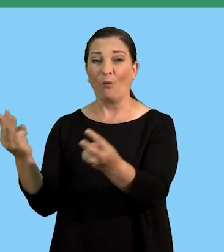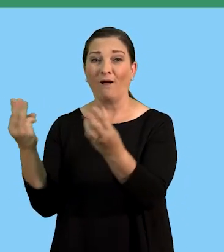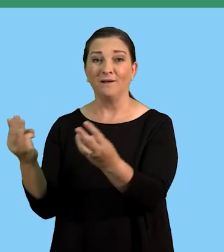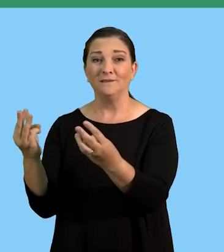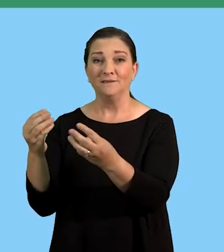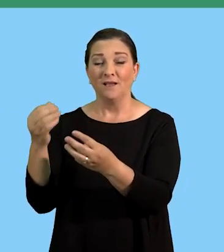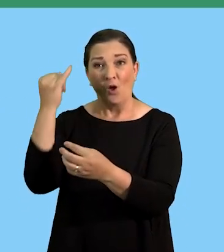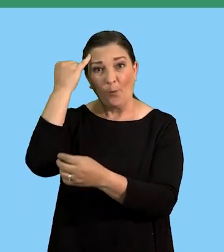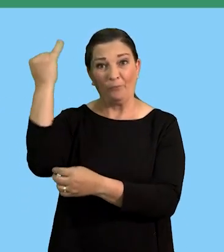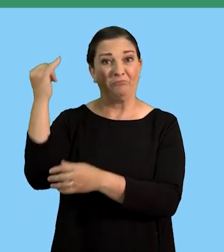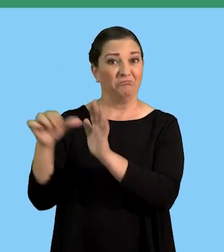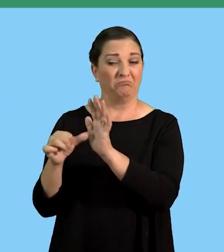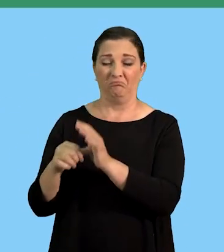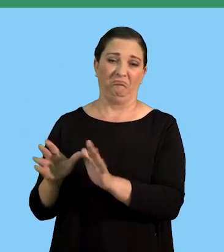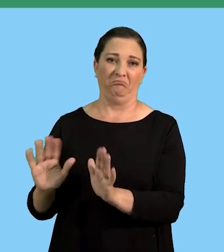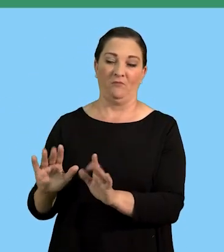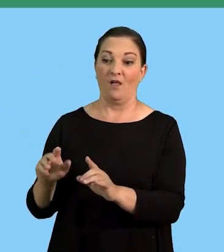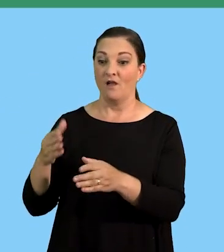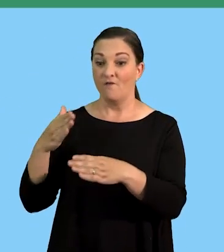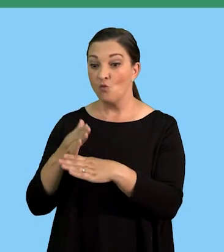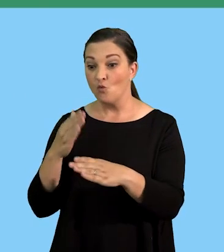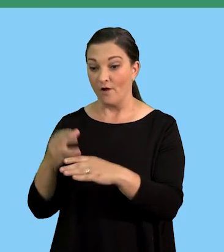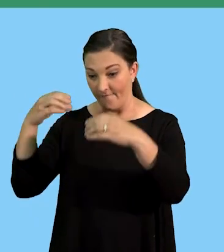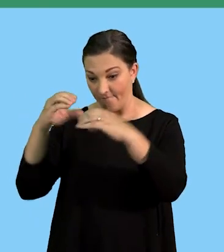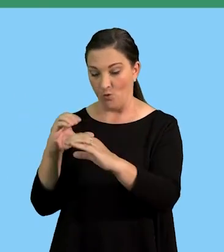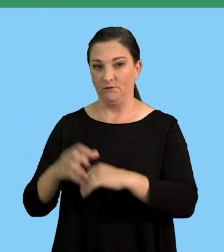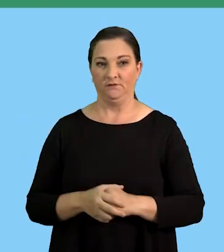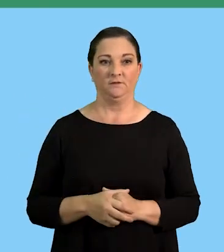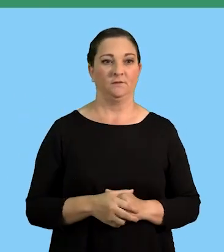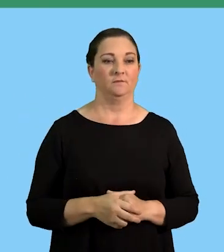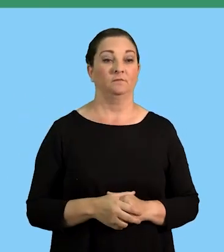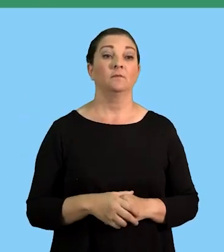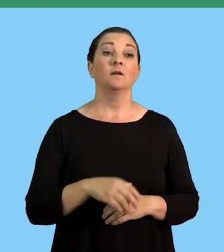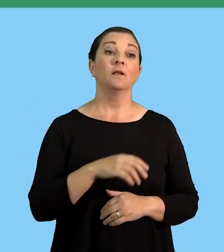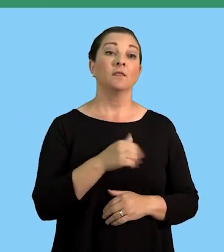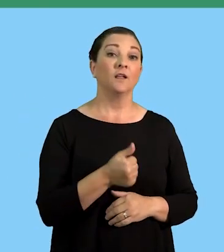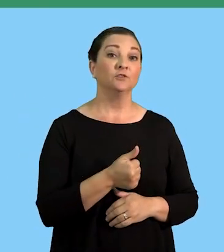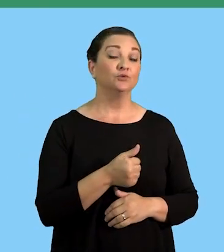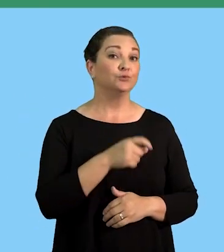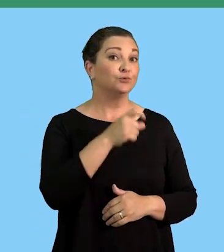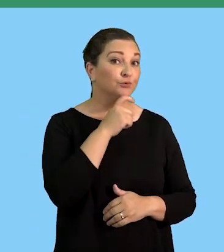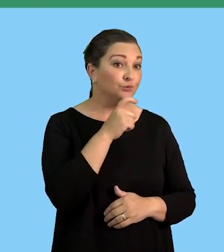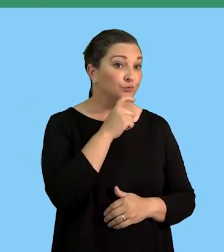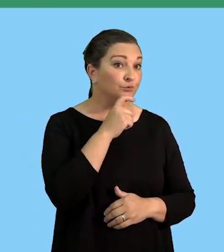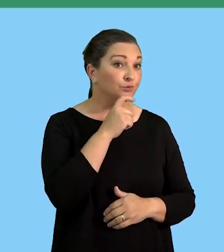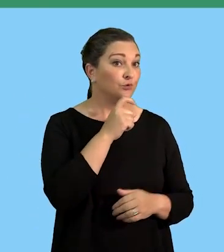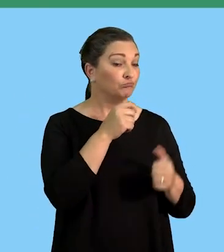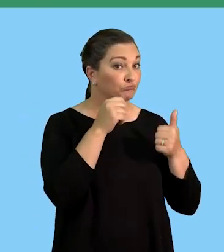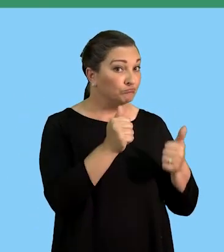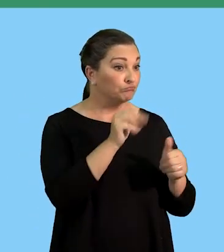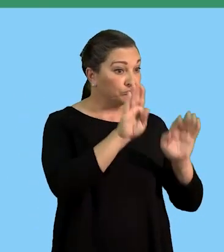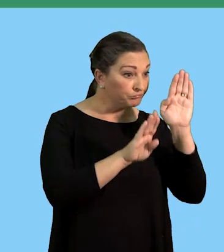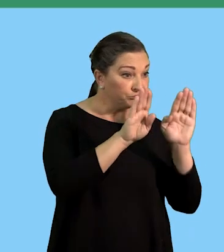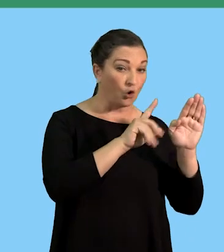of employees are not considered, but the focus becomes the task to be completed. And then it is useful to